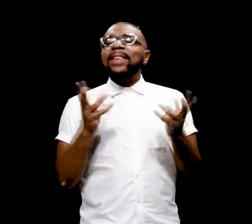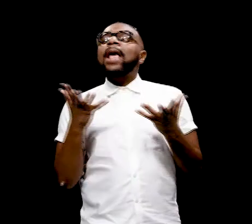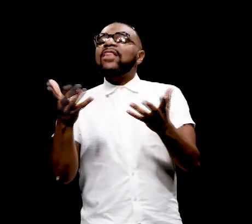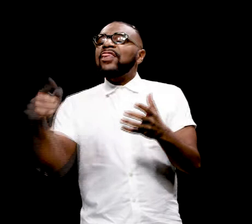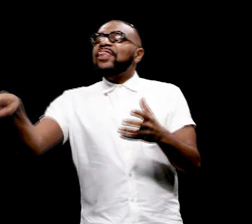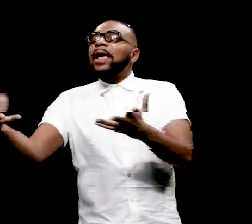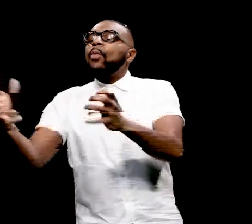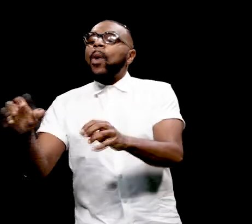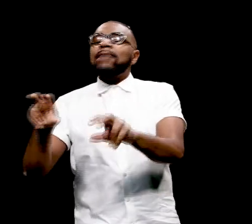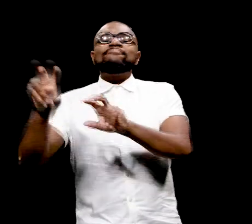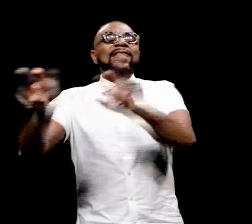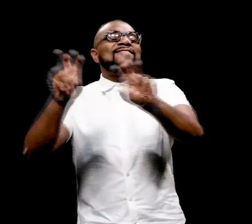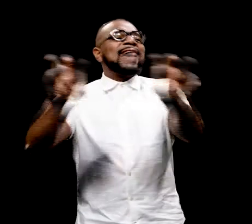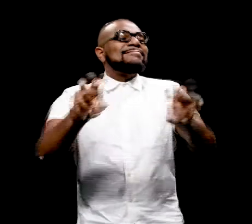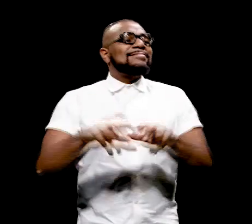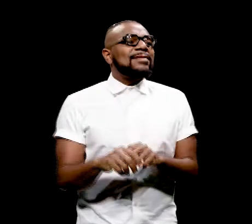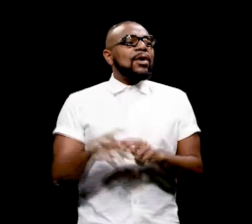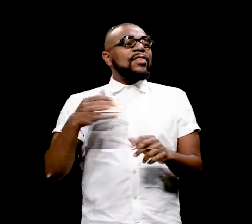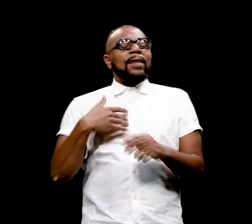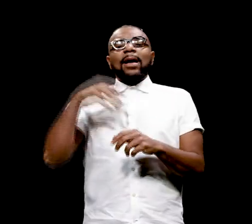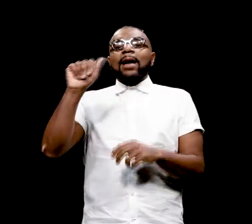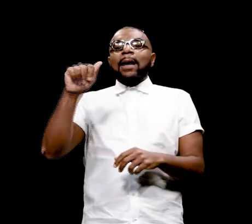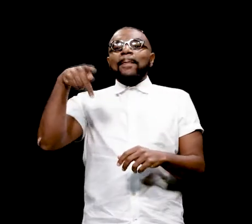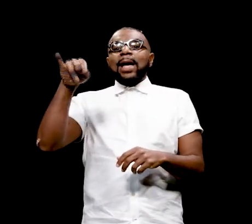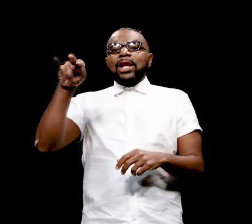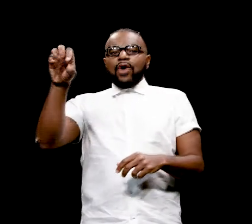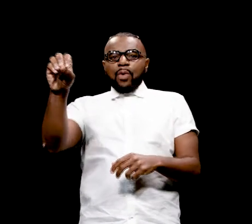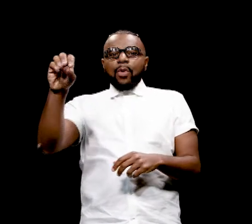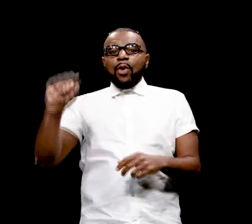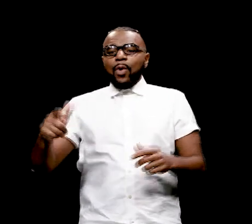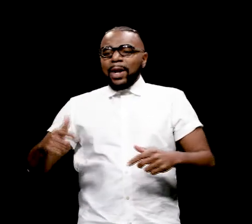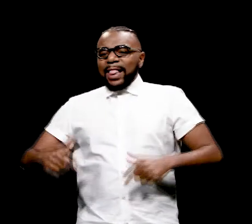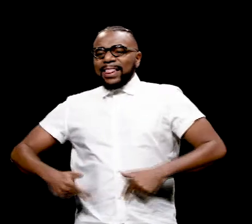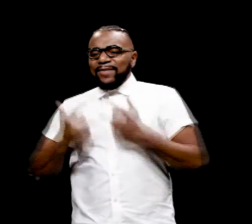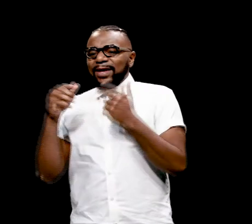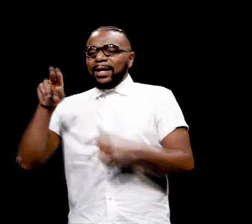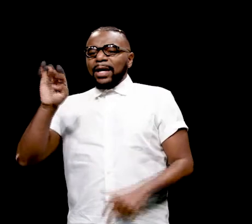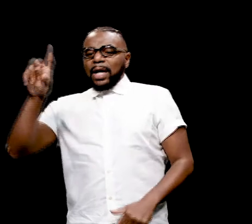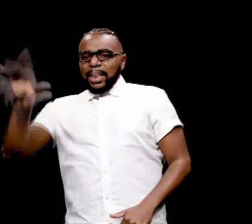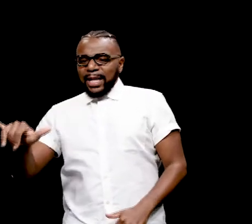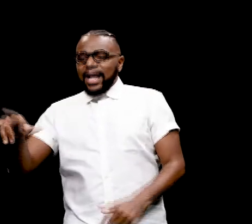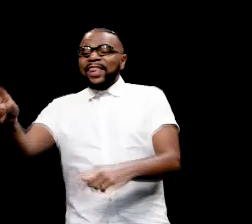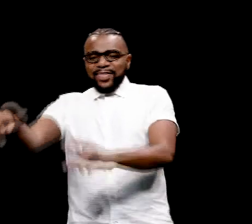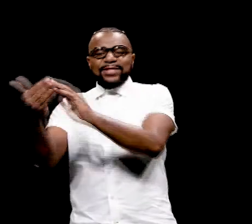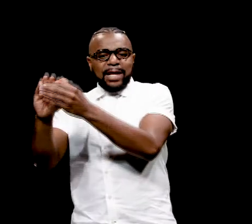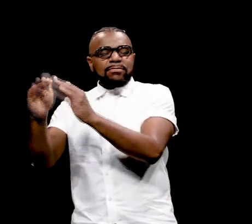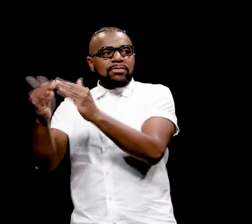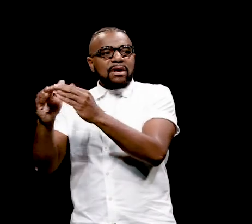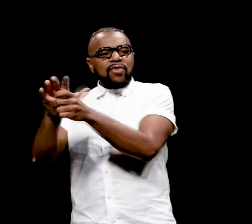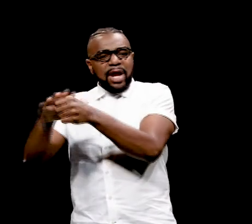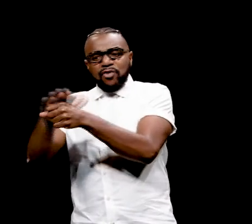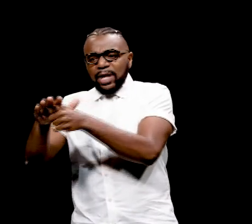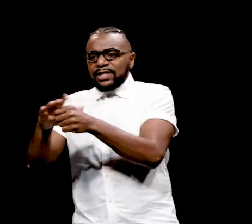Community member organizations like Apano or Living Cully, for instance, are working in their neighborhoods to make